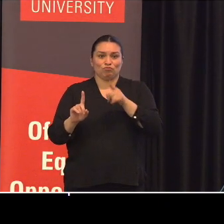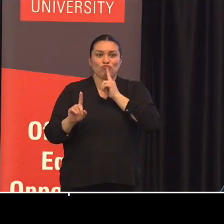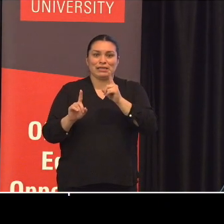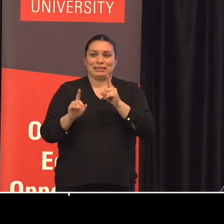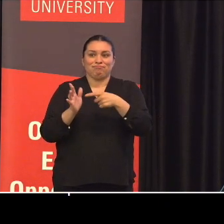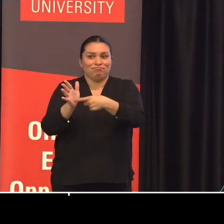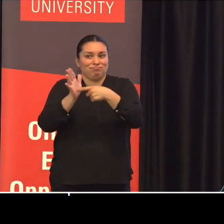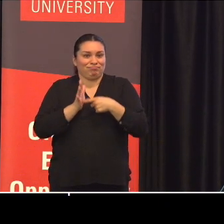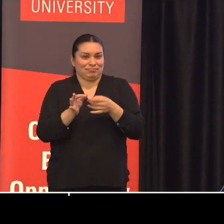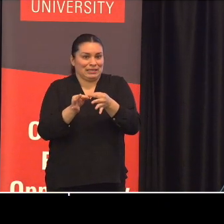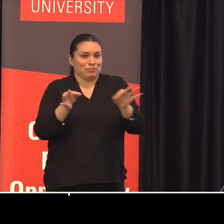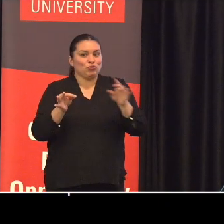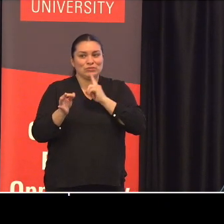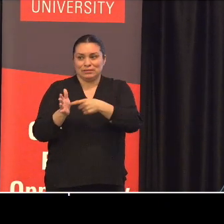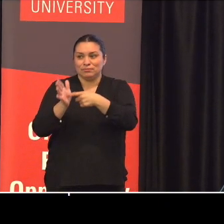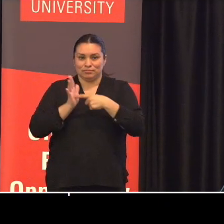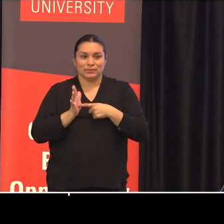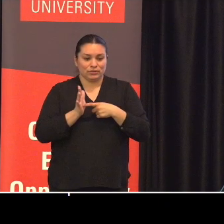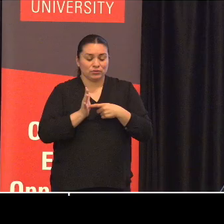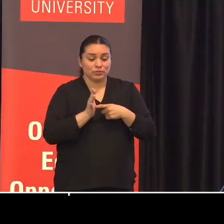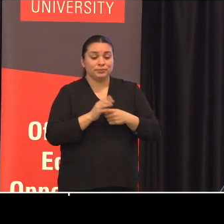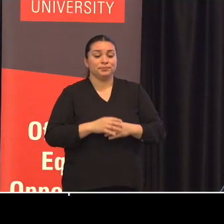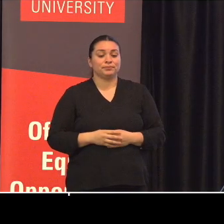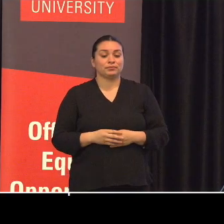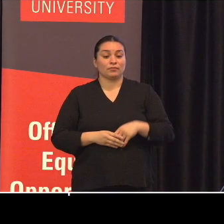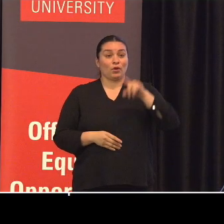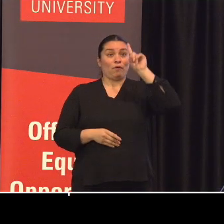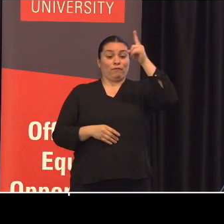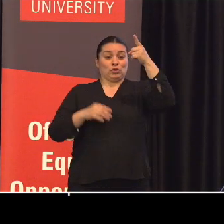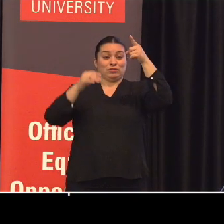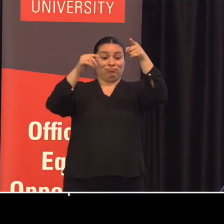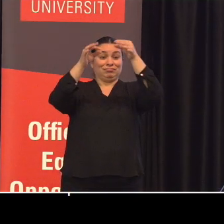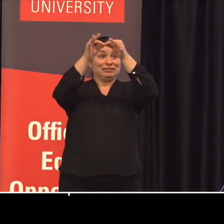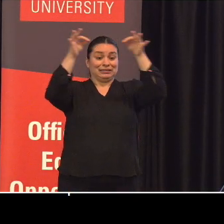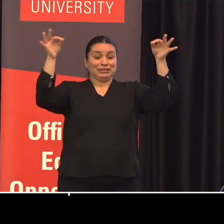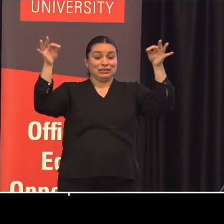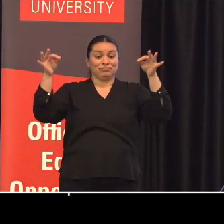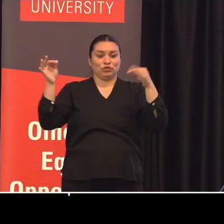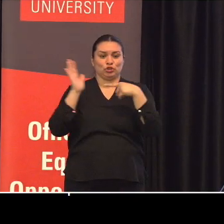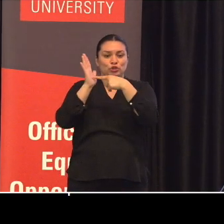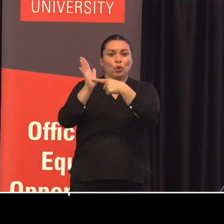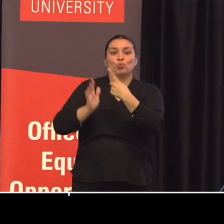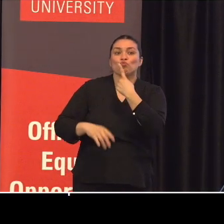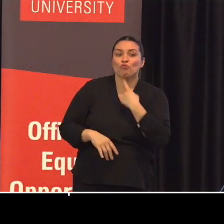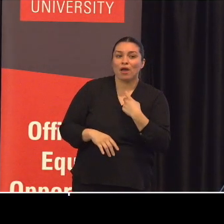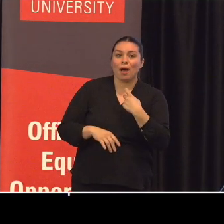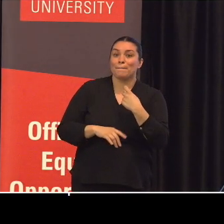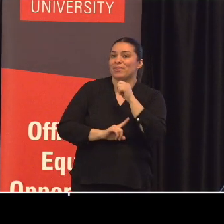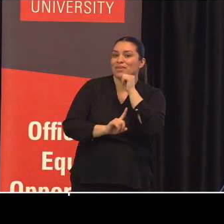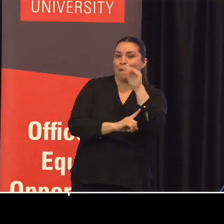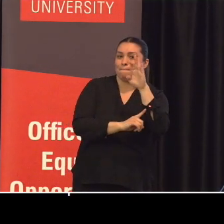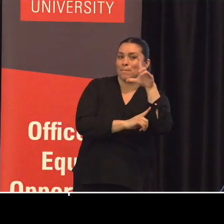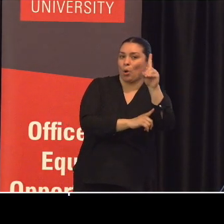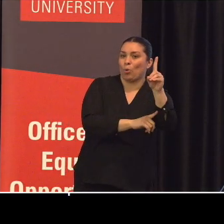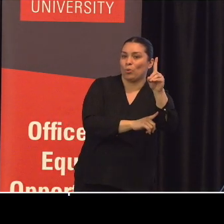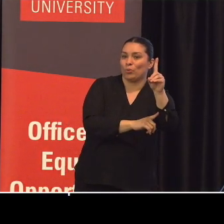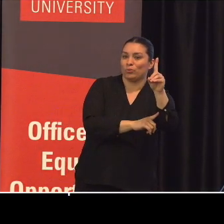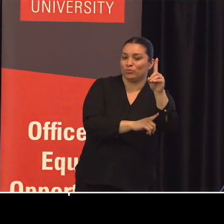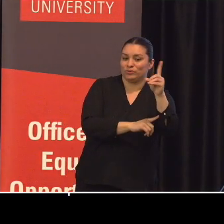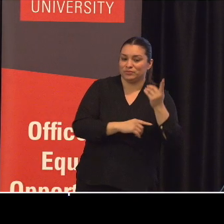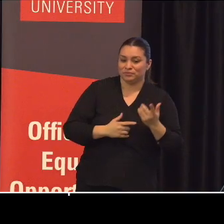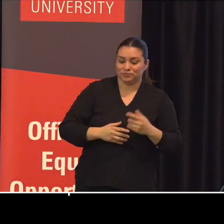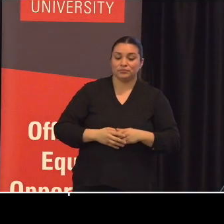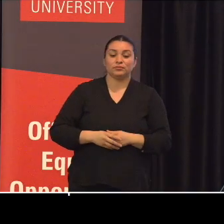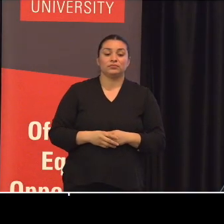software, something that reads content out loud, does not perceive color. So if it's only a different color, that person